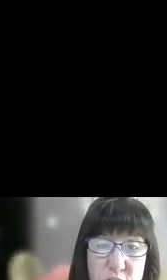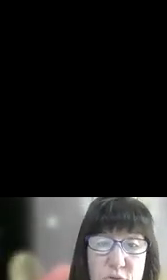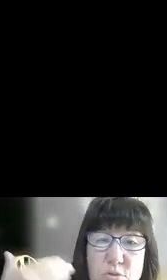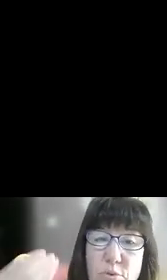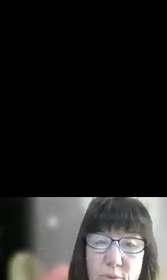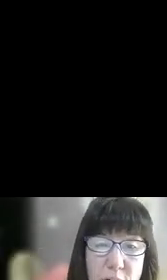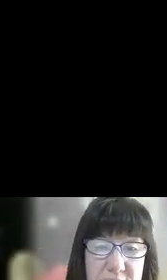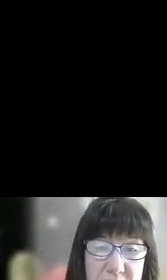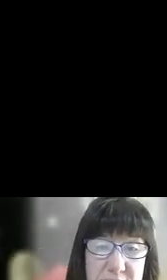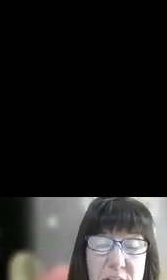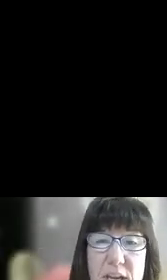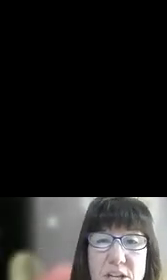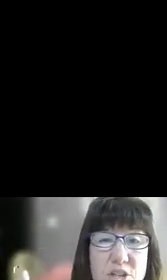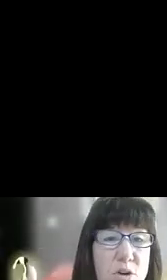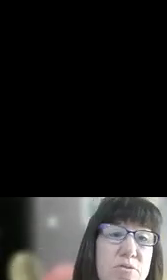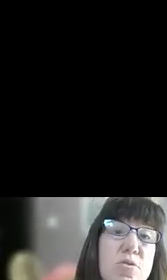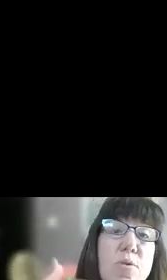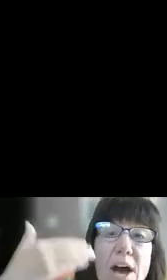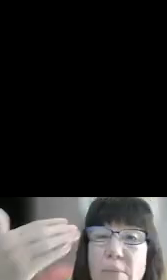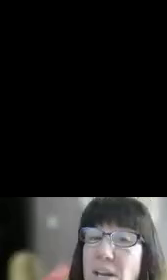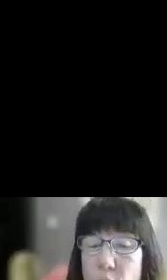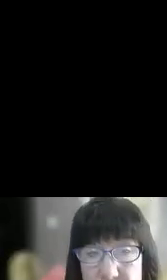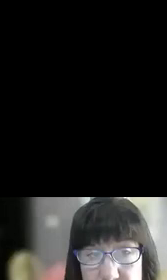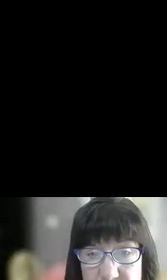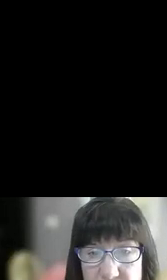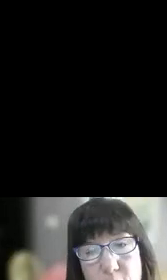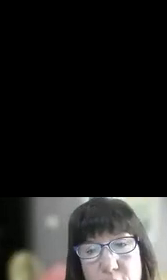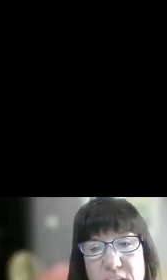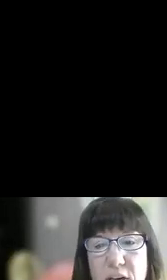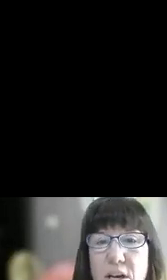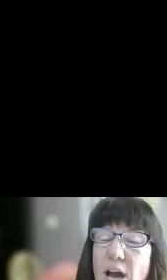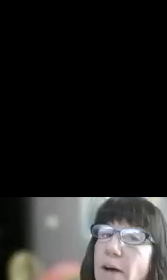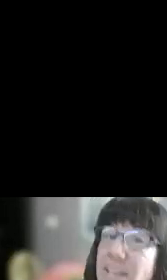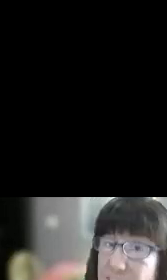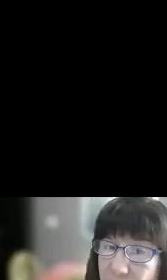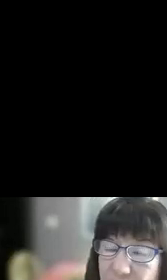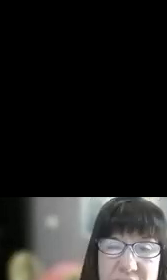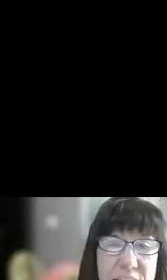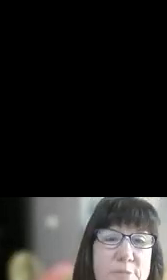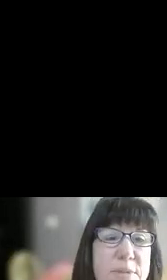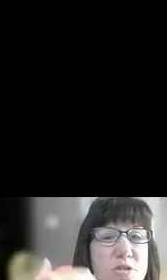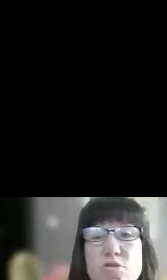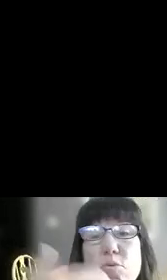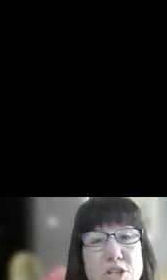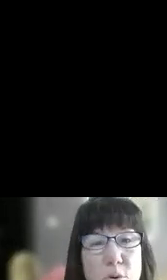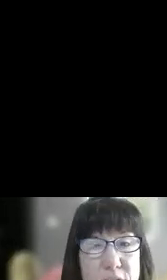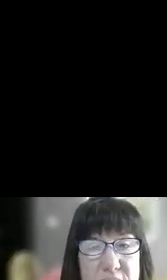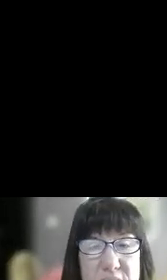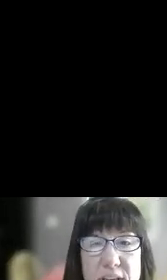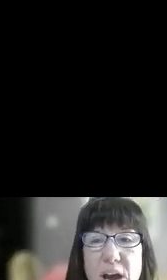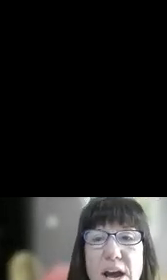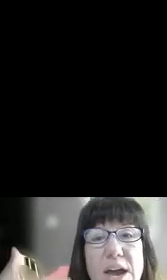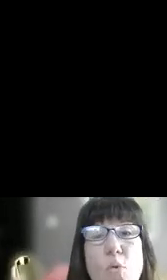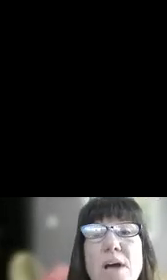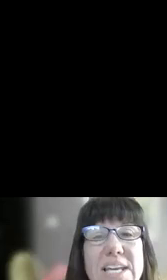It shows you prerequisites. It shows you how many courses to take per year as a guide. It shows you which